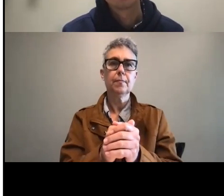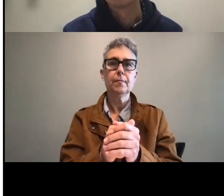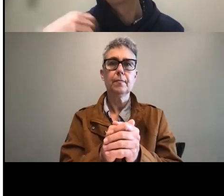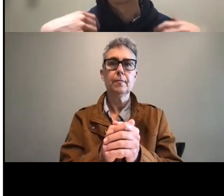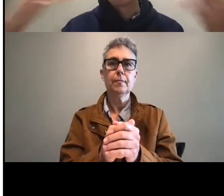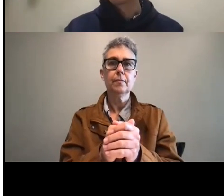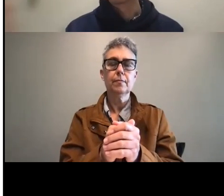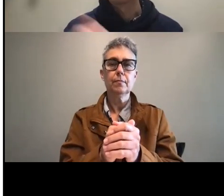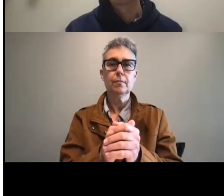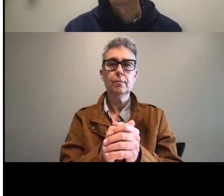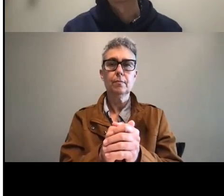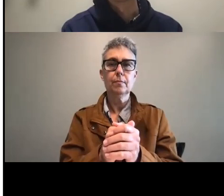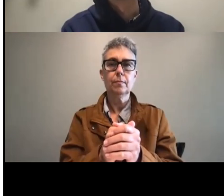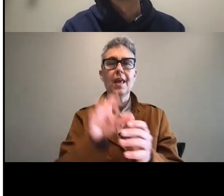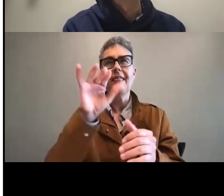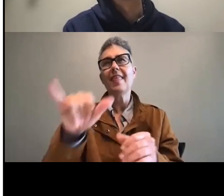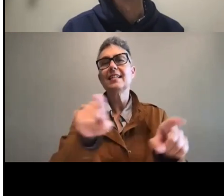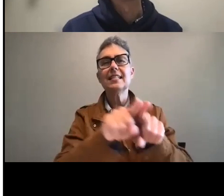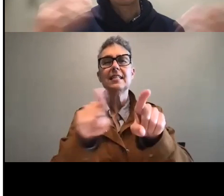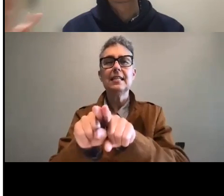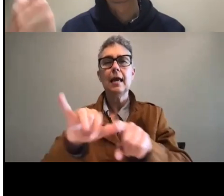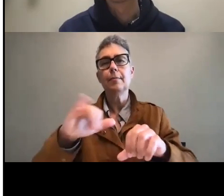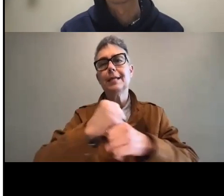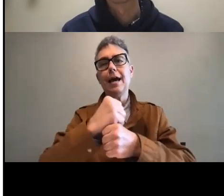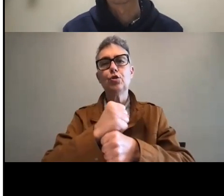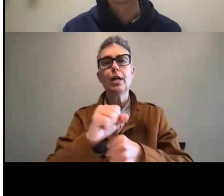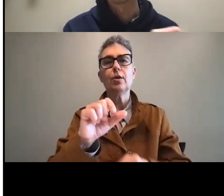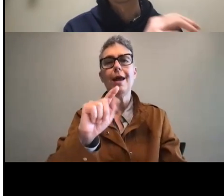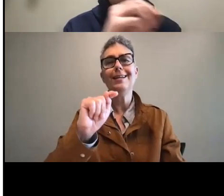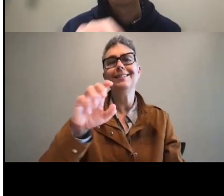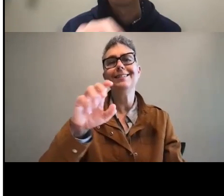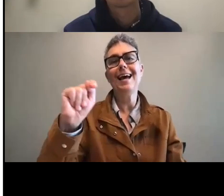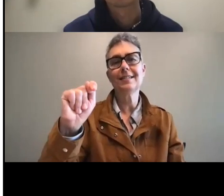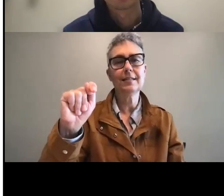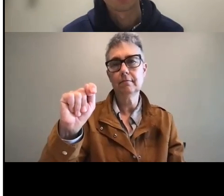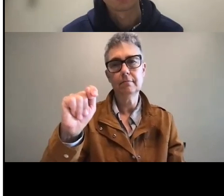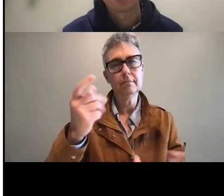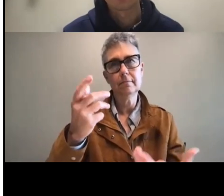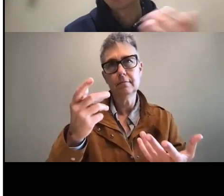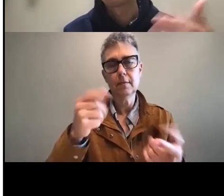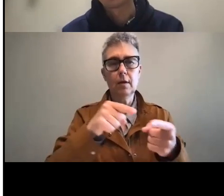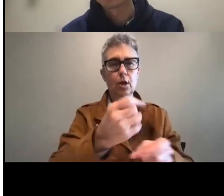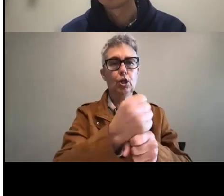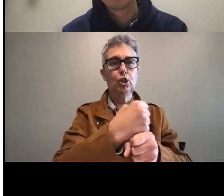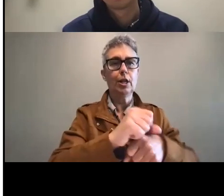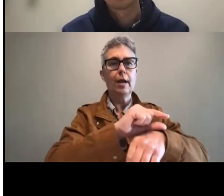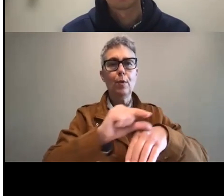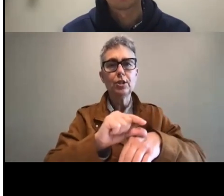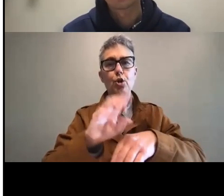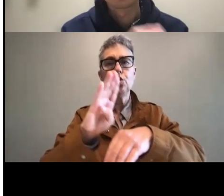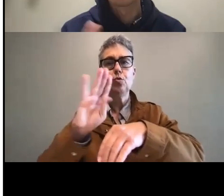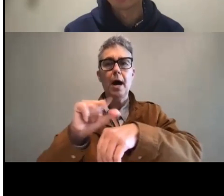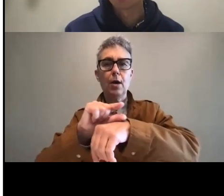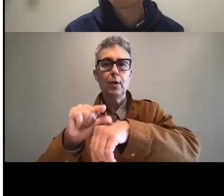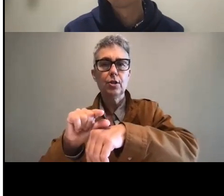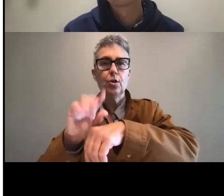right. And so it's the same as how you generate the text, right? You just generate residue by residue. I